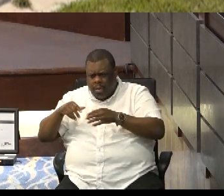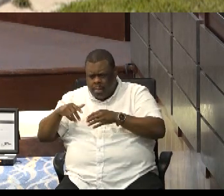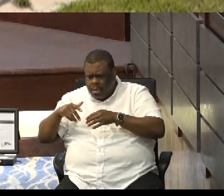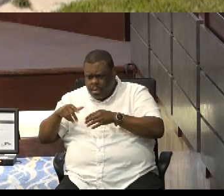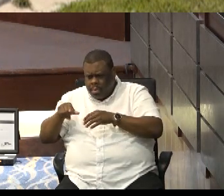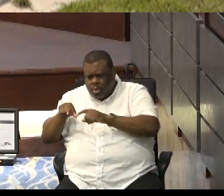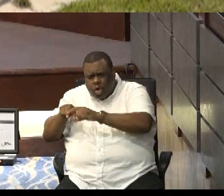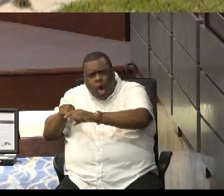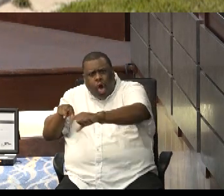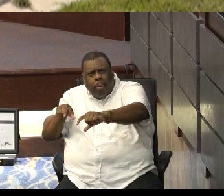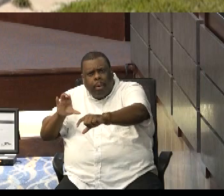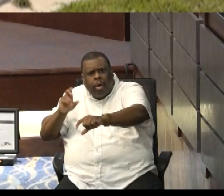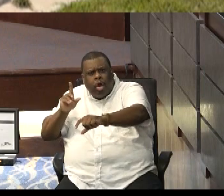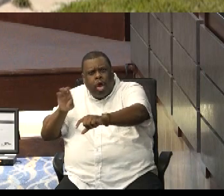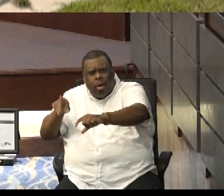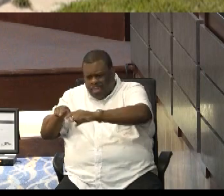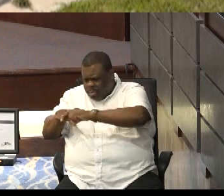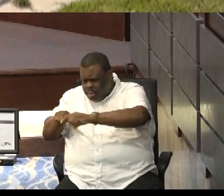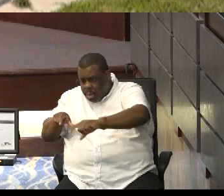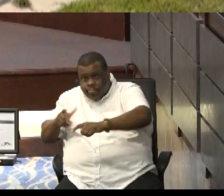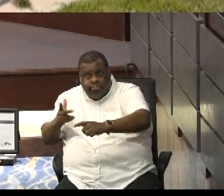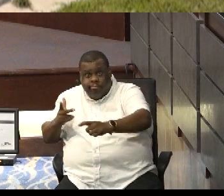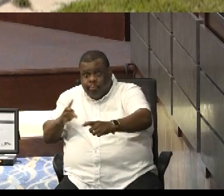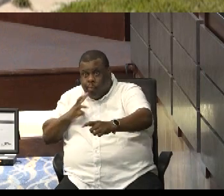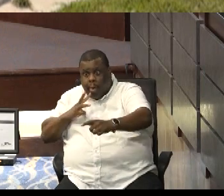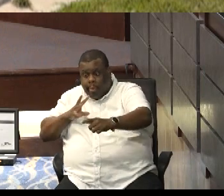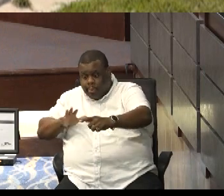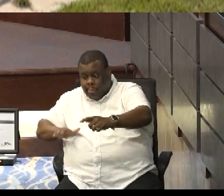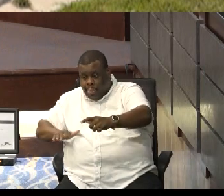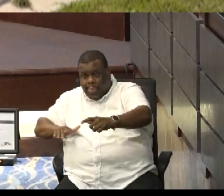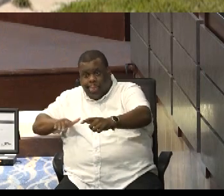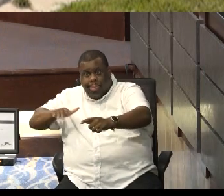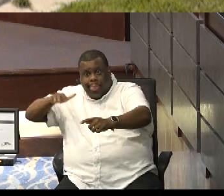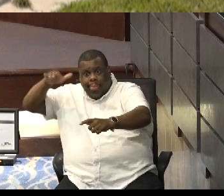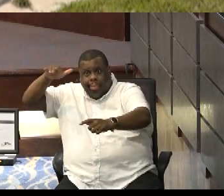is, based on looking at that mailbox, is probably several feet deep in that section.